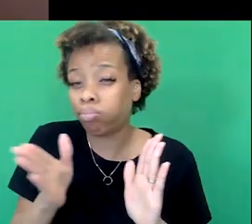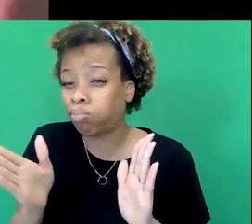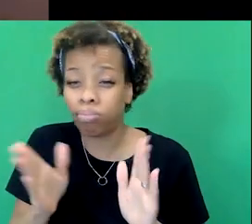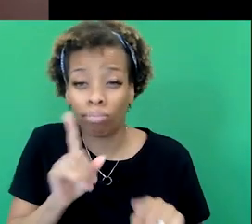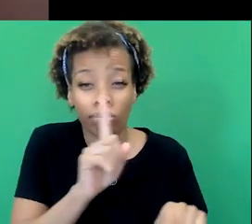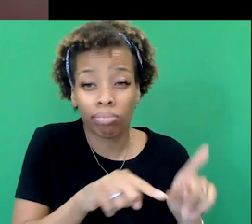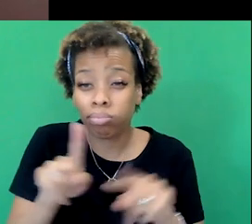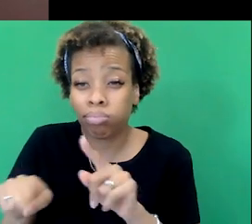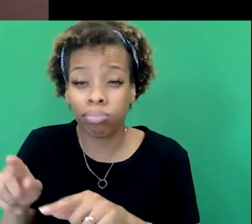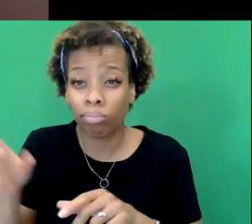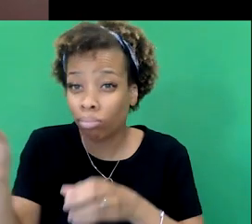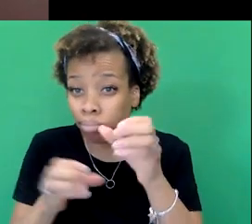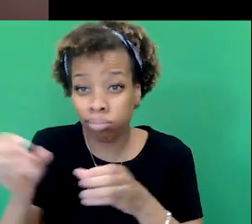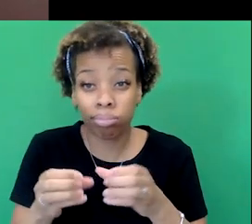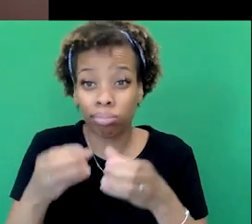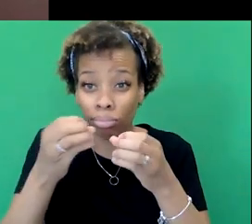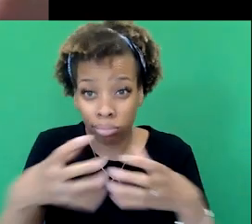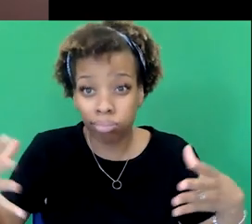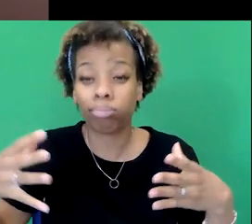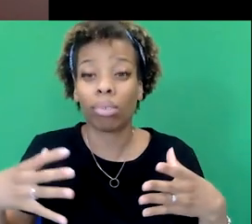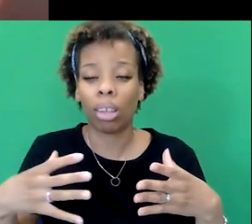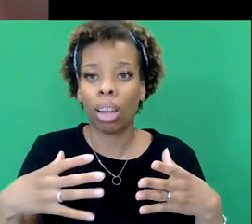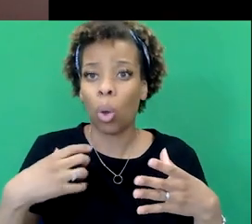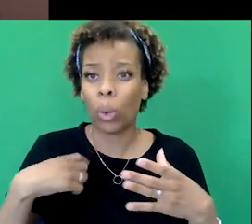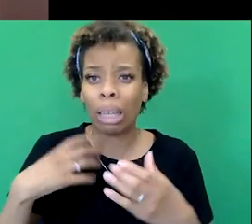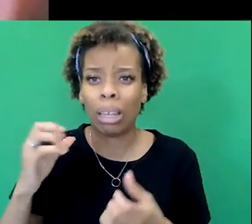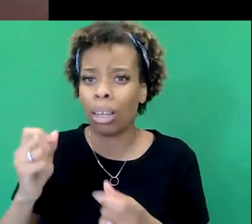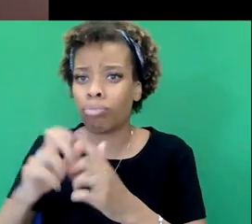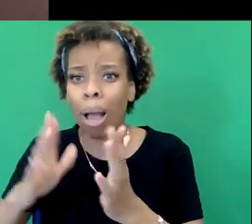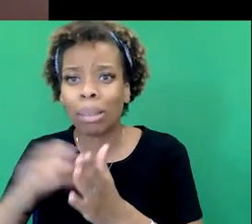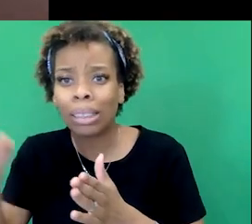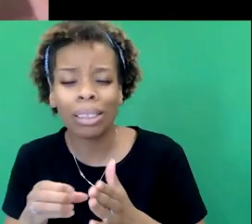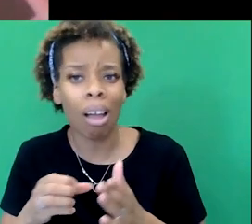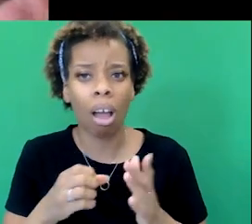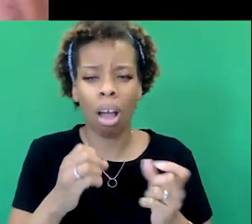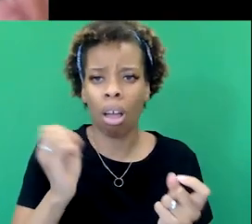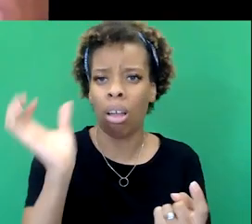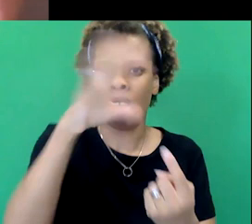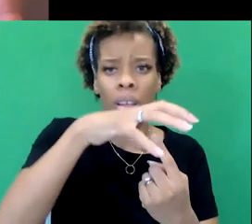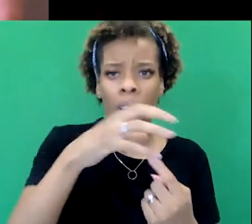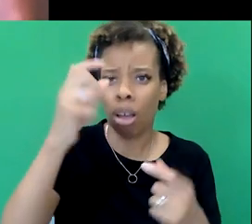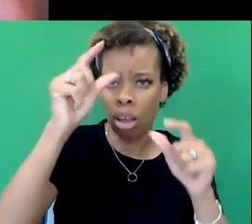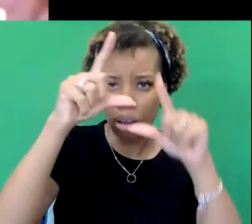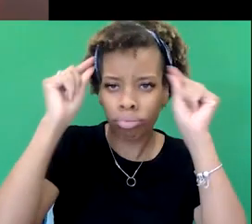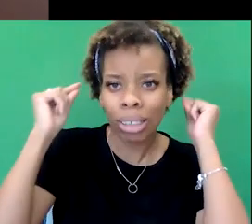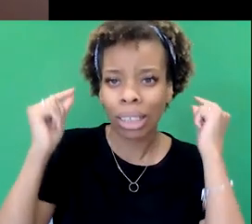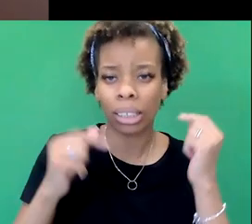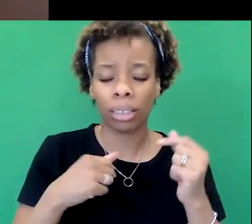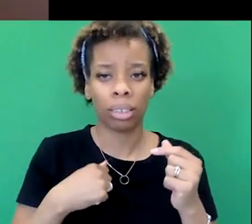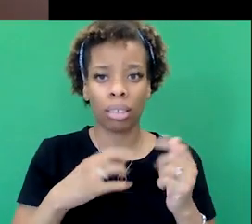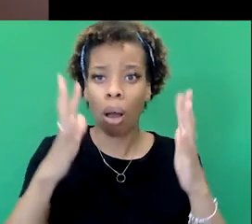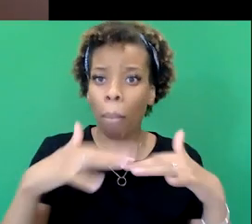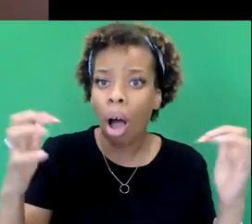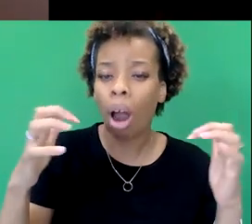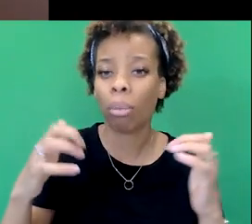whole diversity of society from, as I say, the Prince Regent, the Prime Minister, you know, scenes in Parliament, right the way